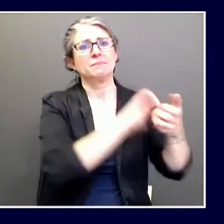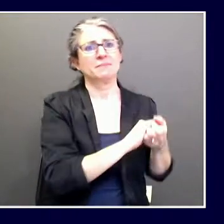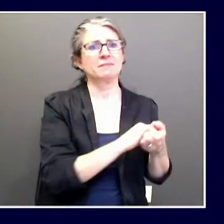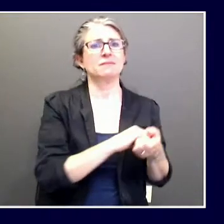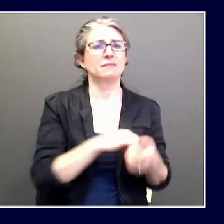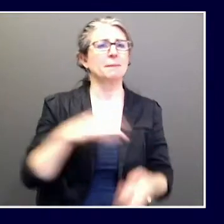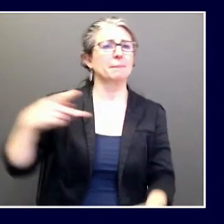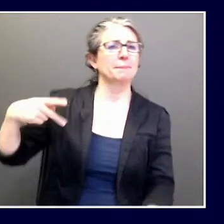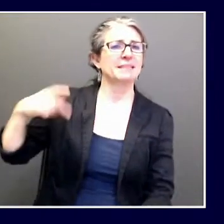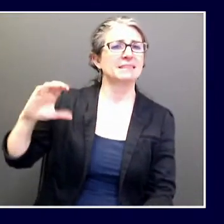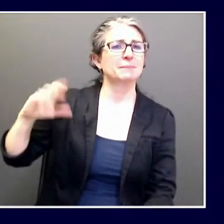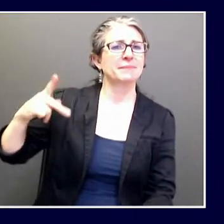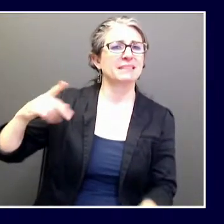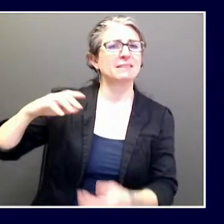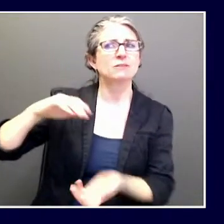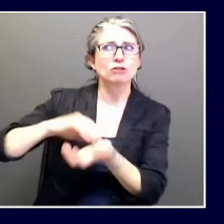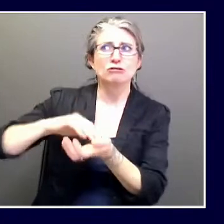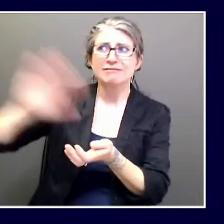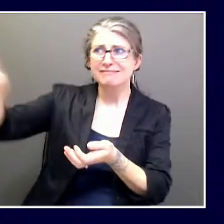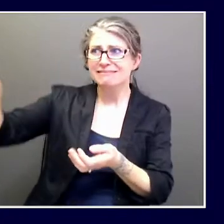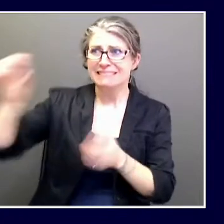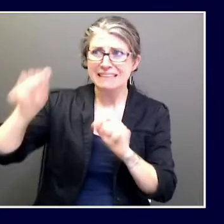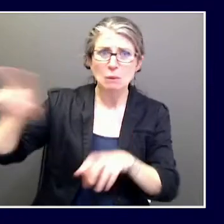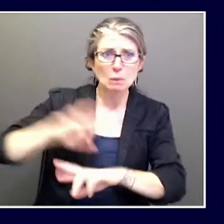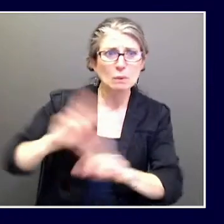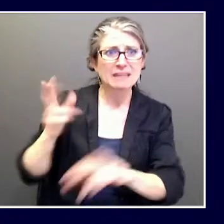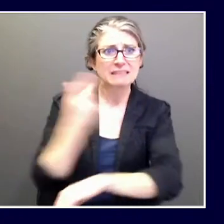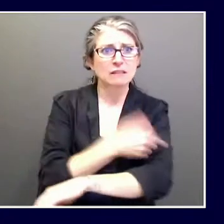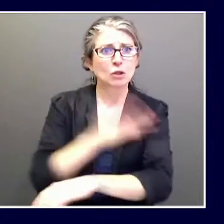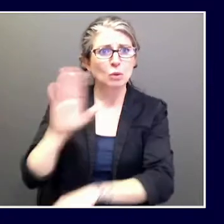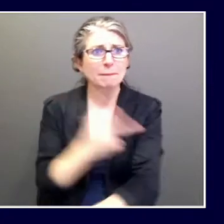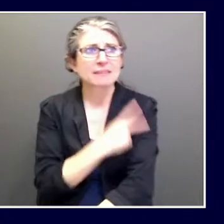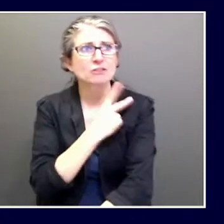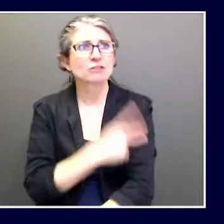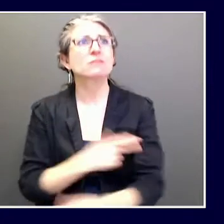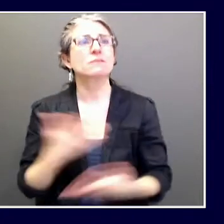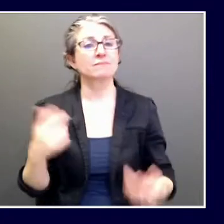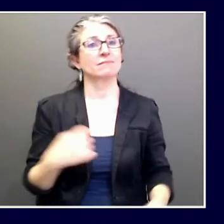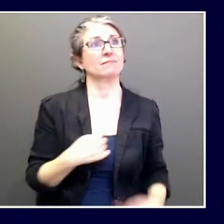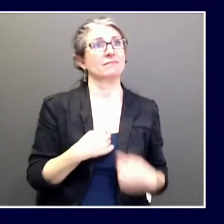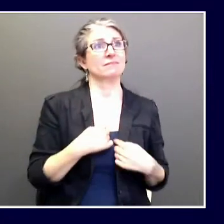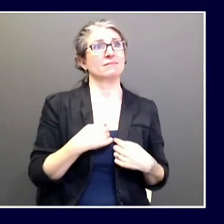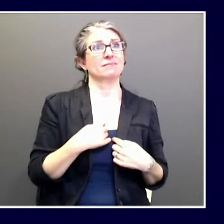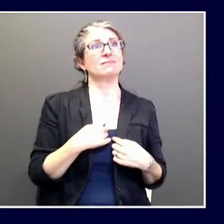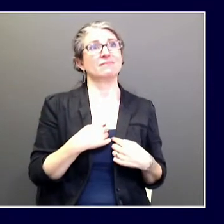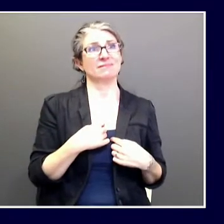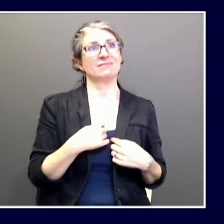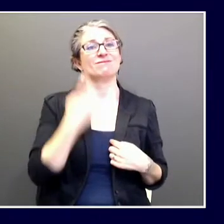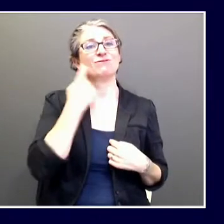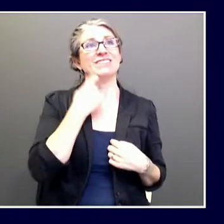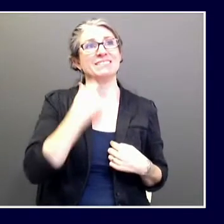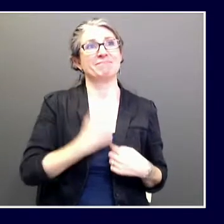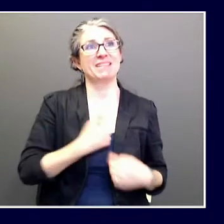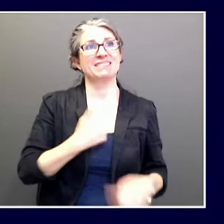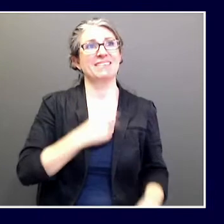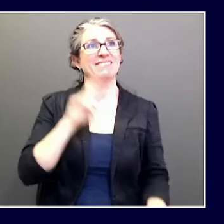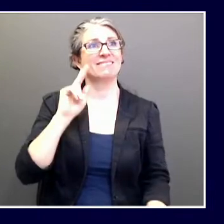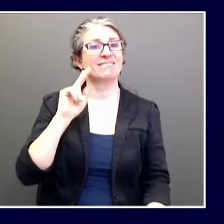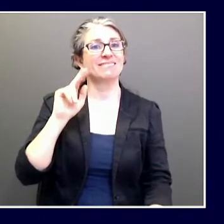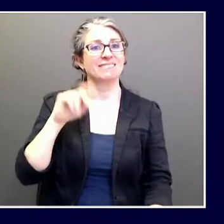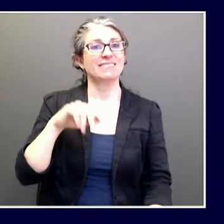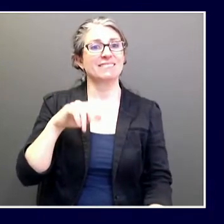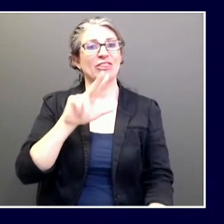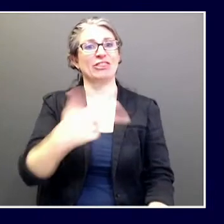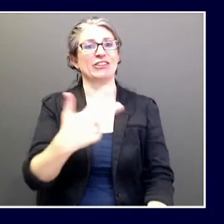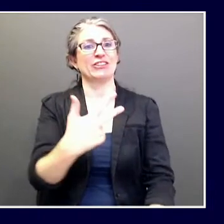who I know just got their booster at their primary care doctor's office just in the last 24 hours. That's